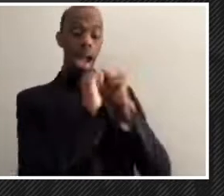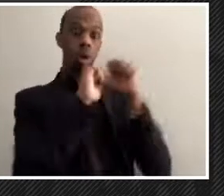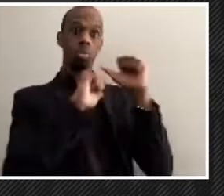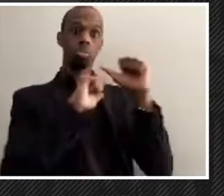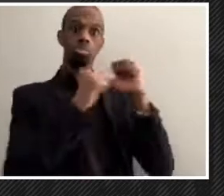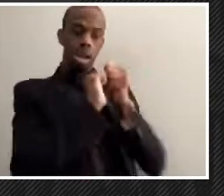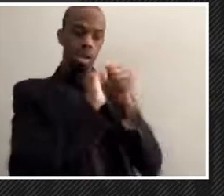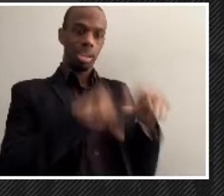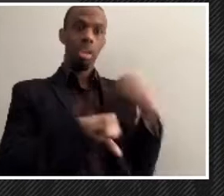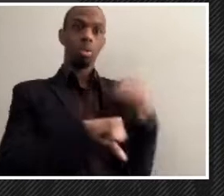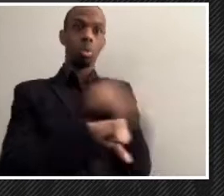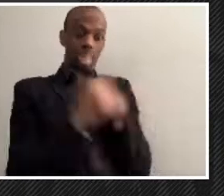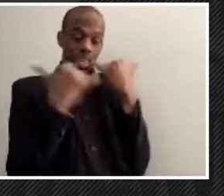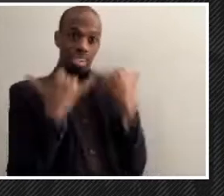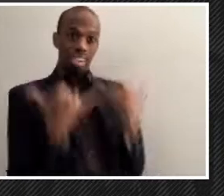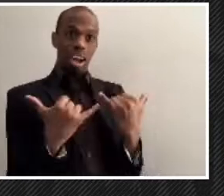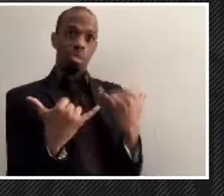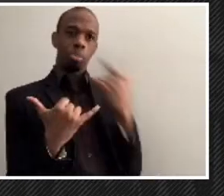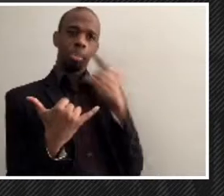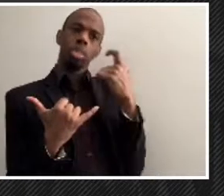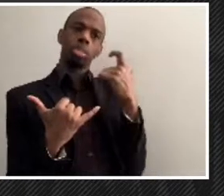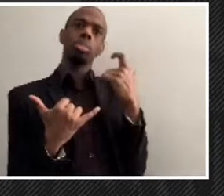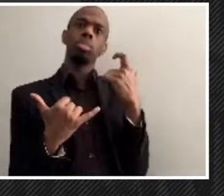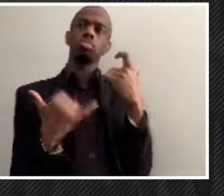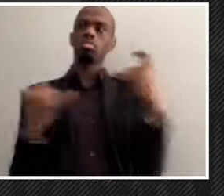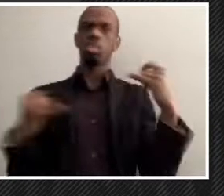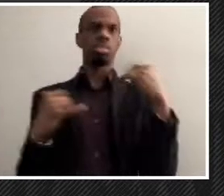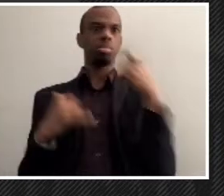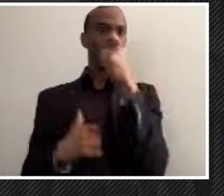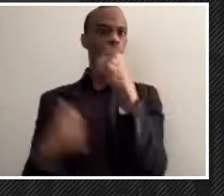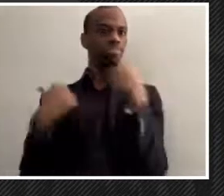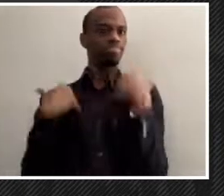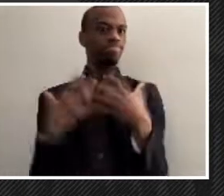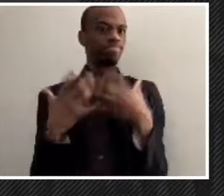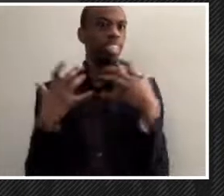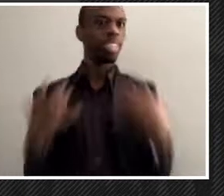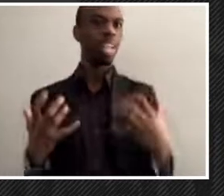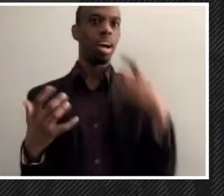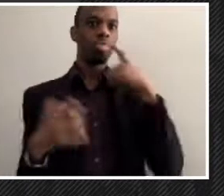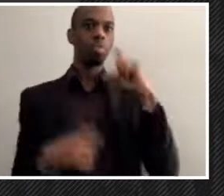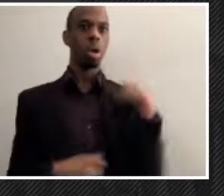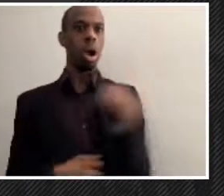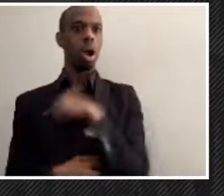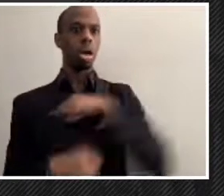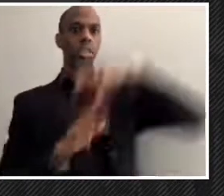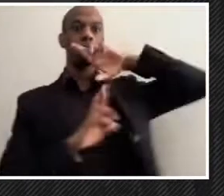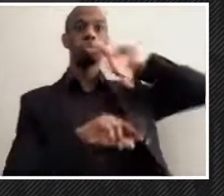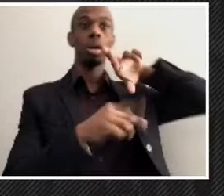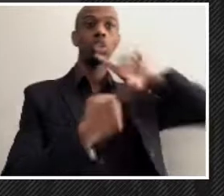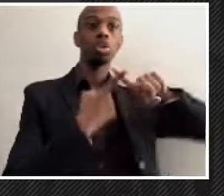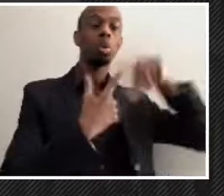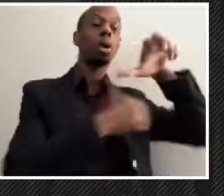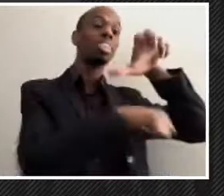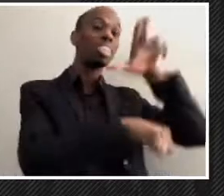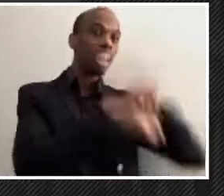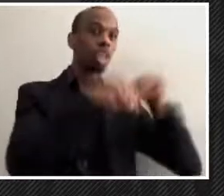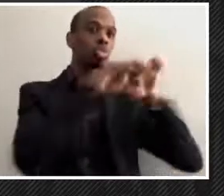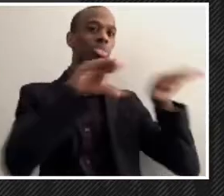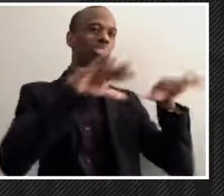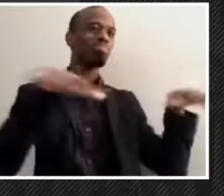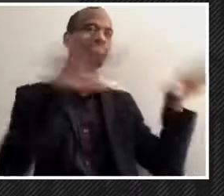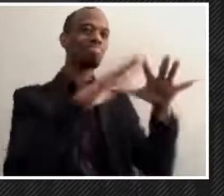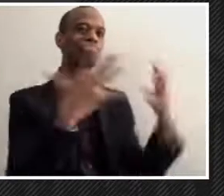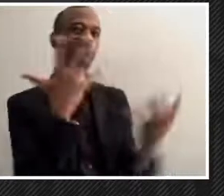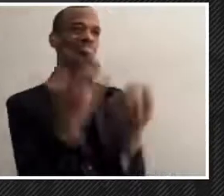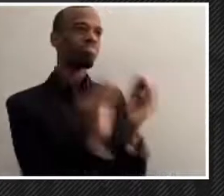now, given that especially now that there isn't as much to constantly react to on the national level. Yusuf, how about we kick it off